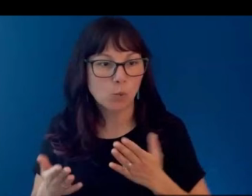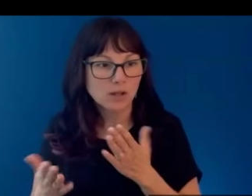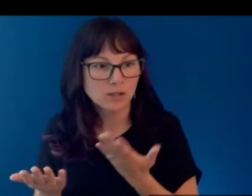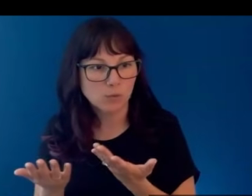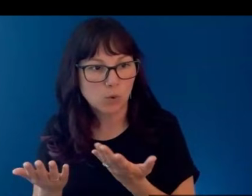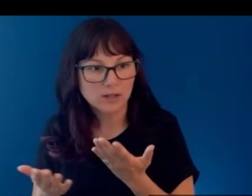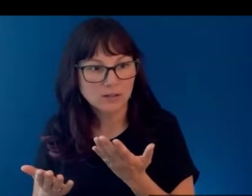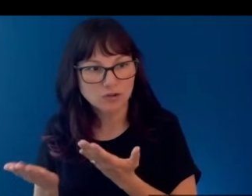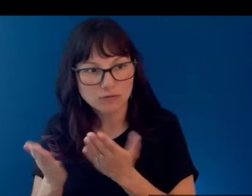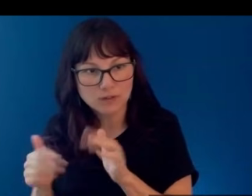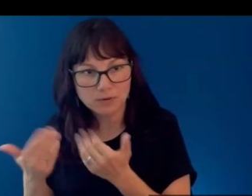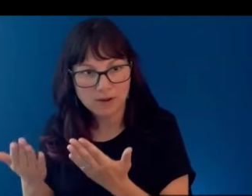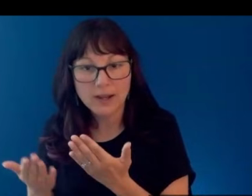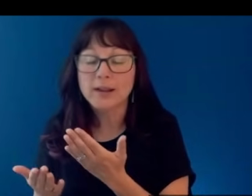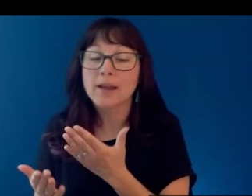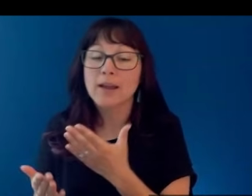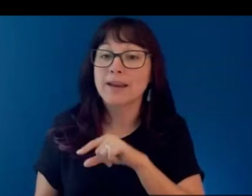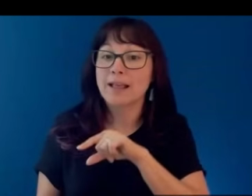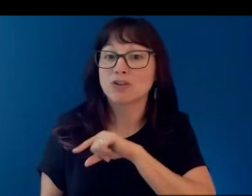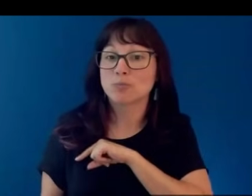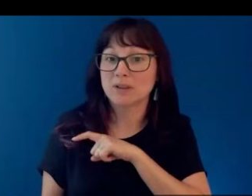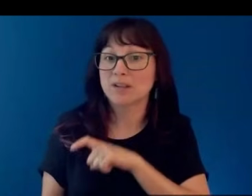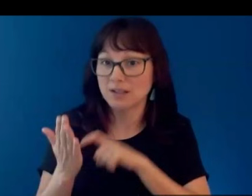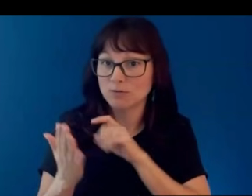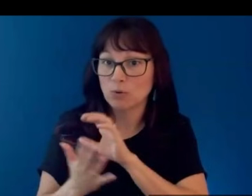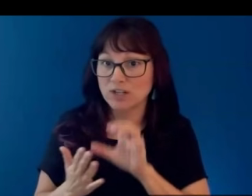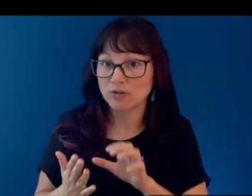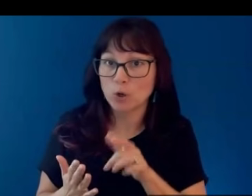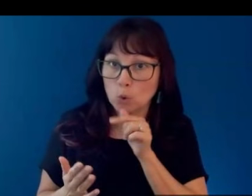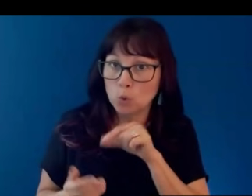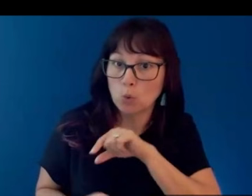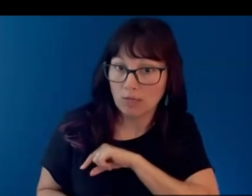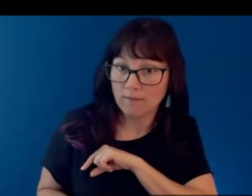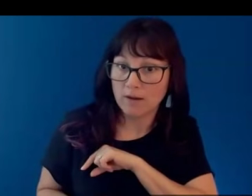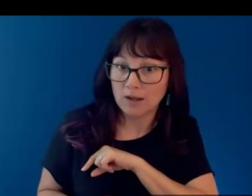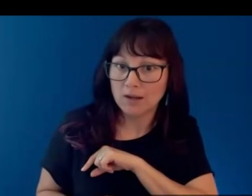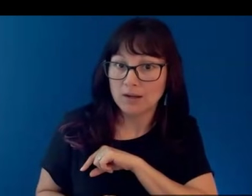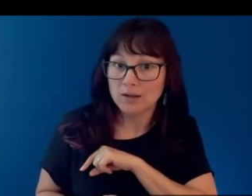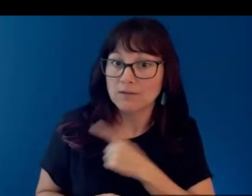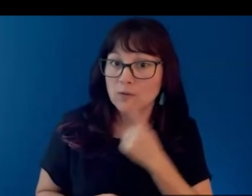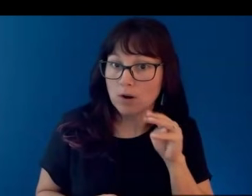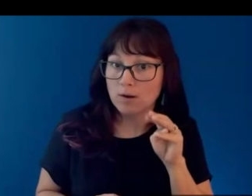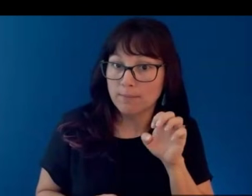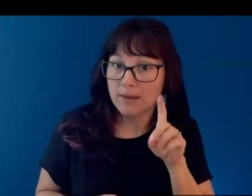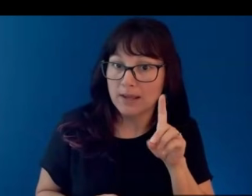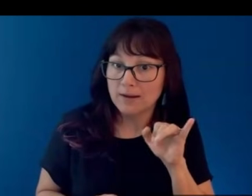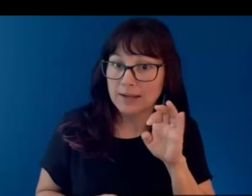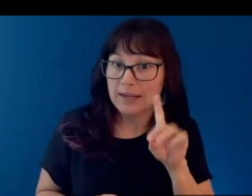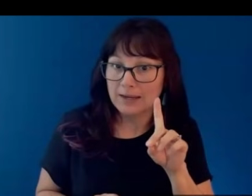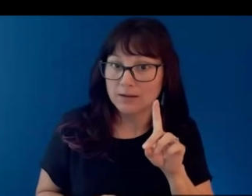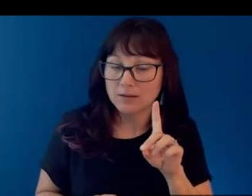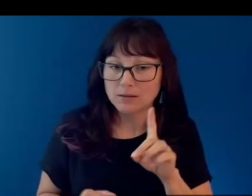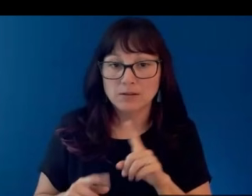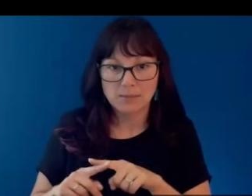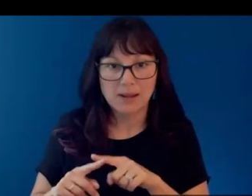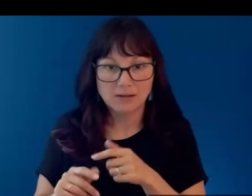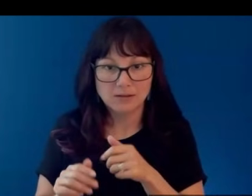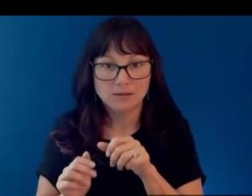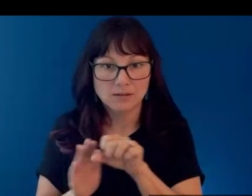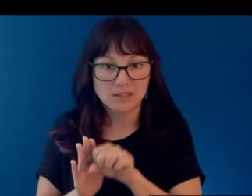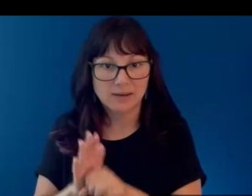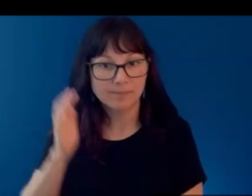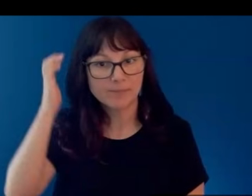provide, and the eligibility criteria, who is eligible for Medicaid.